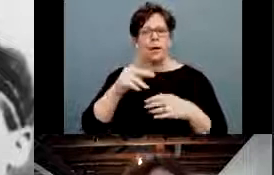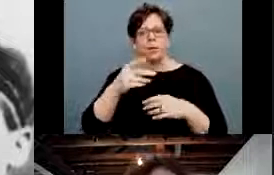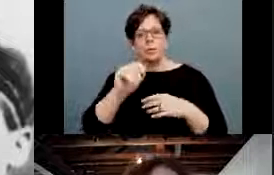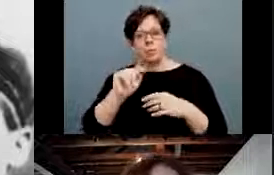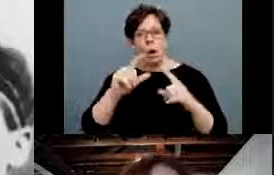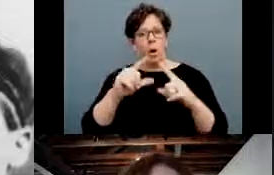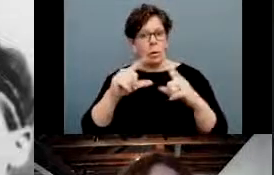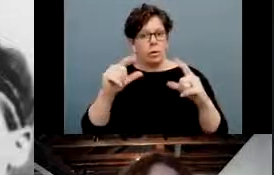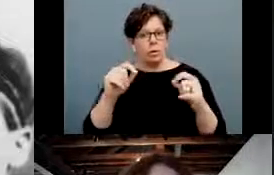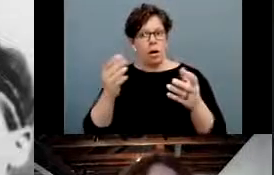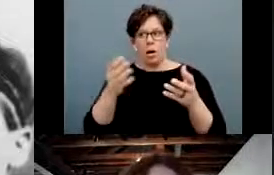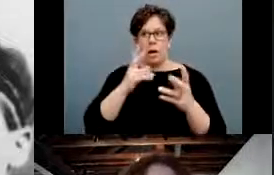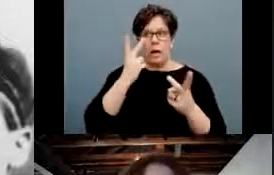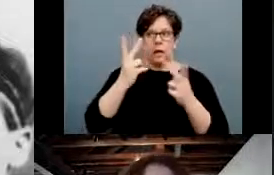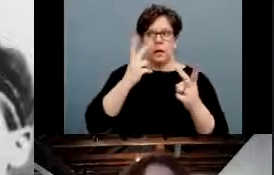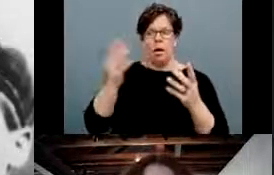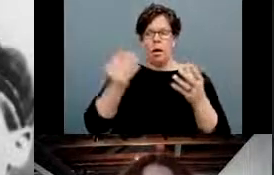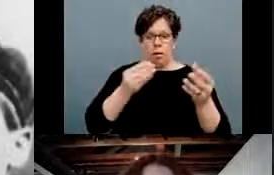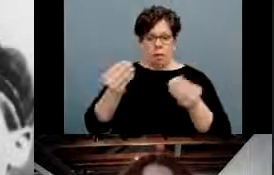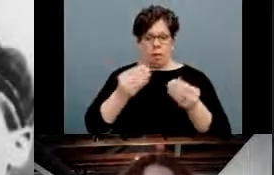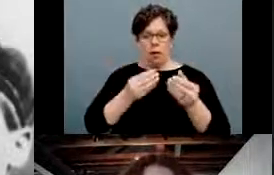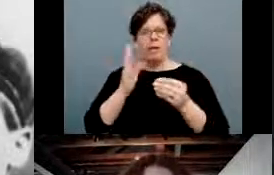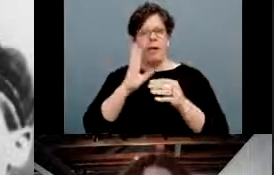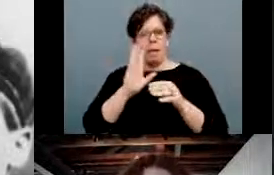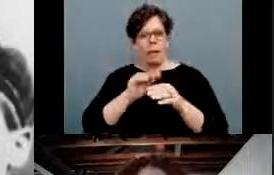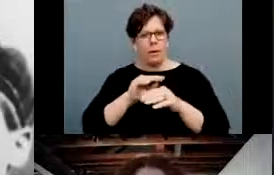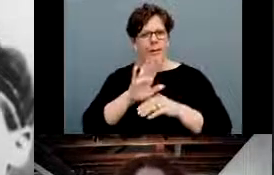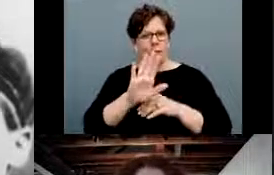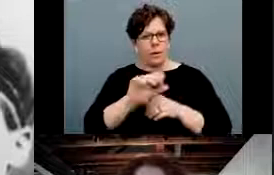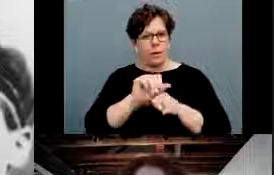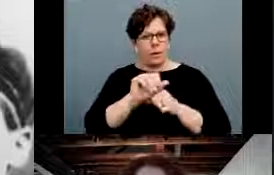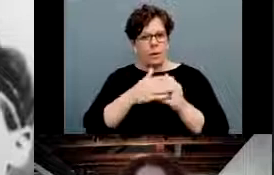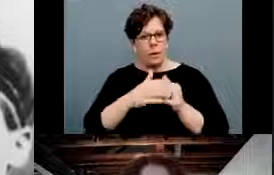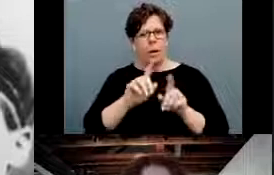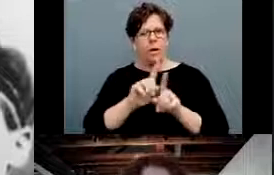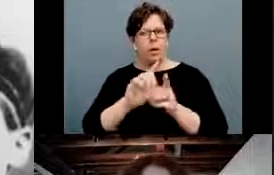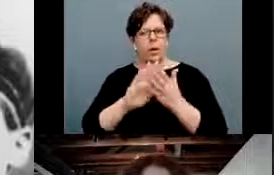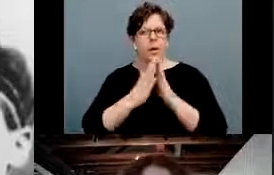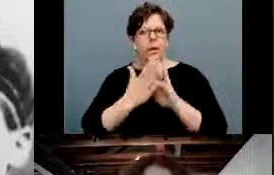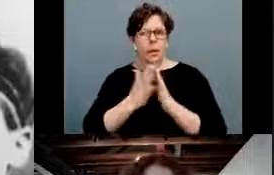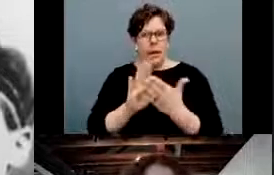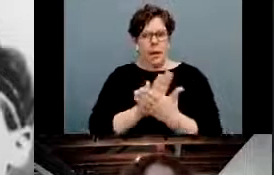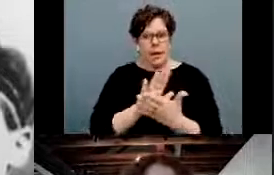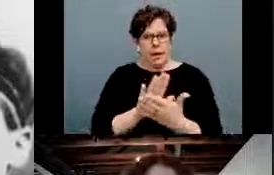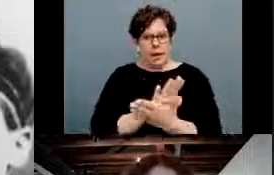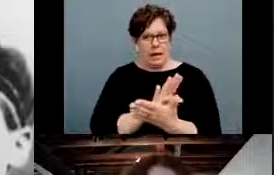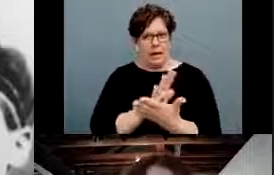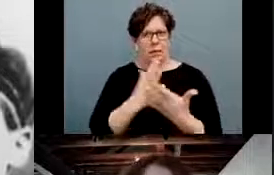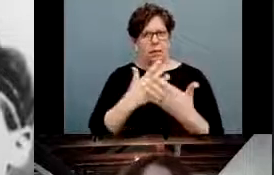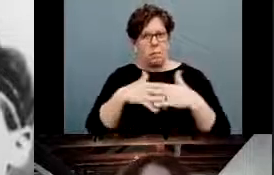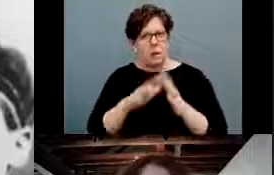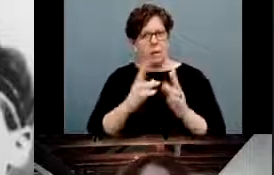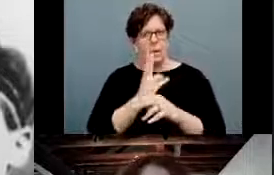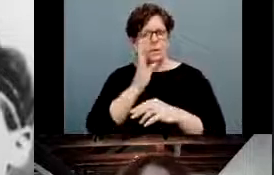these materials would influence Castle's work greatly, becoming both the subject matter and the substrates for his future works, and helping him